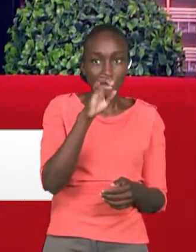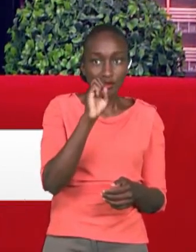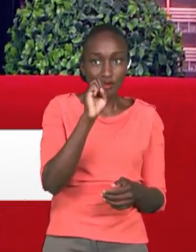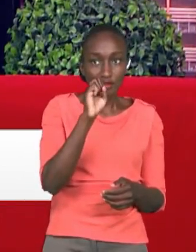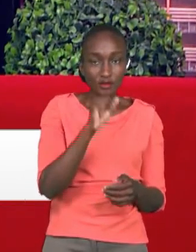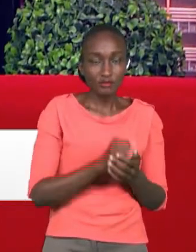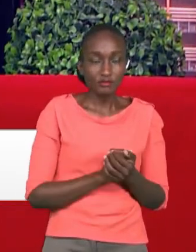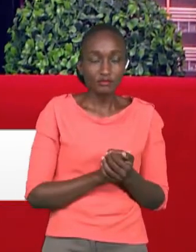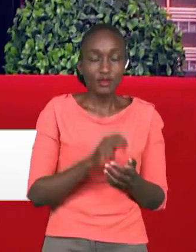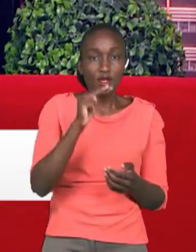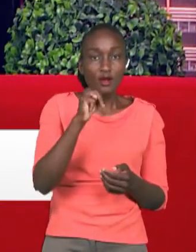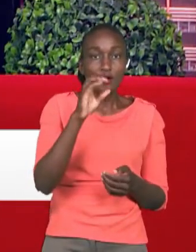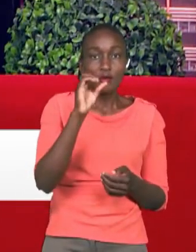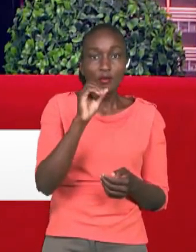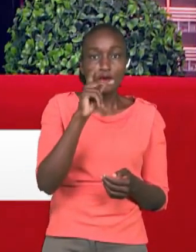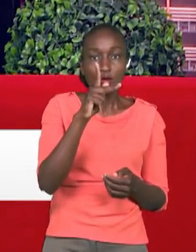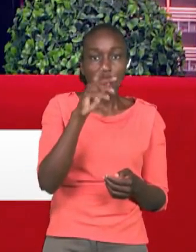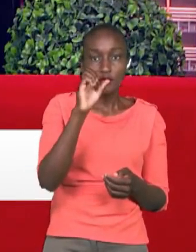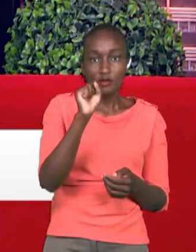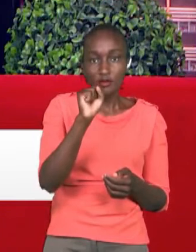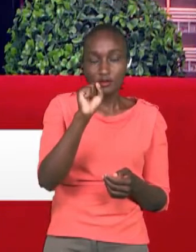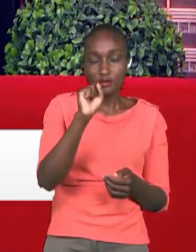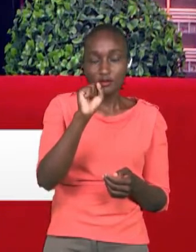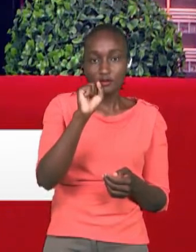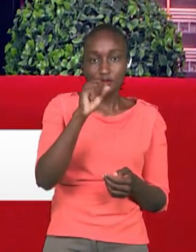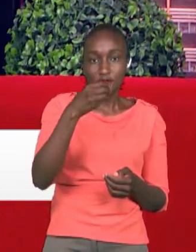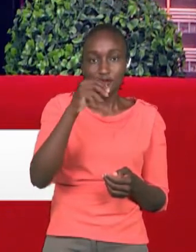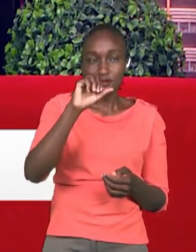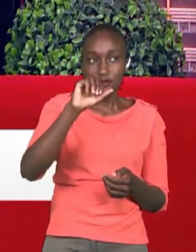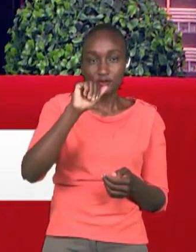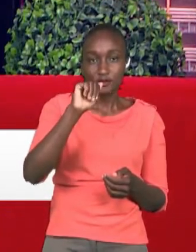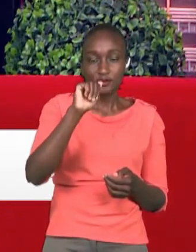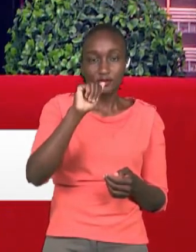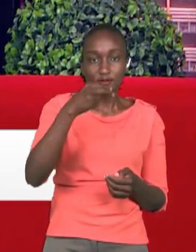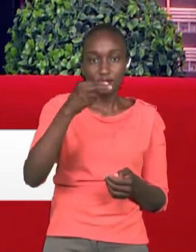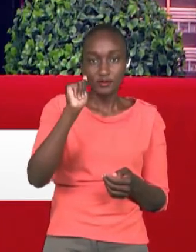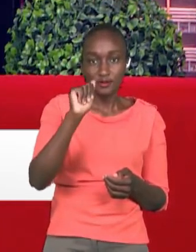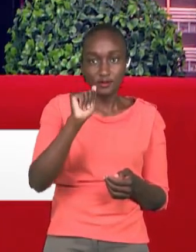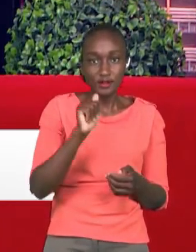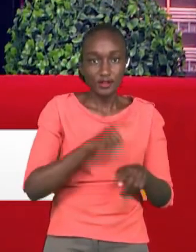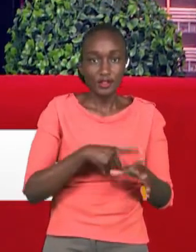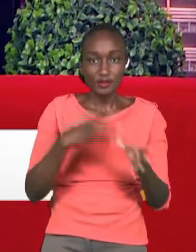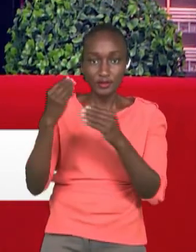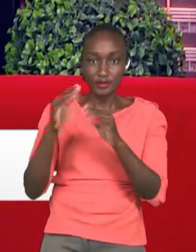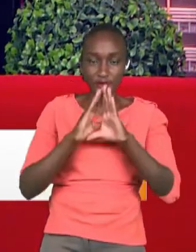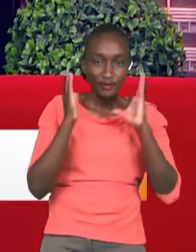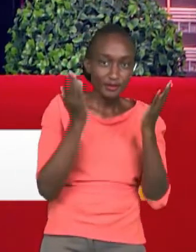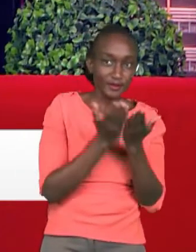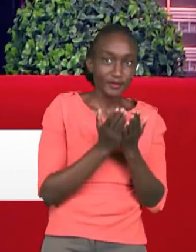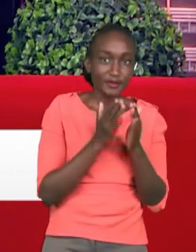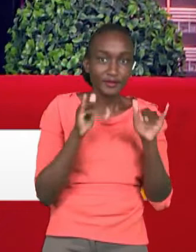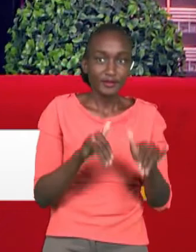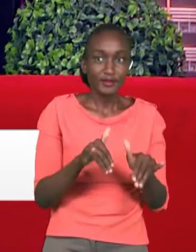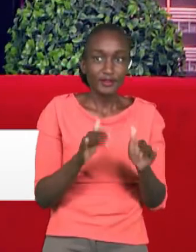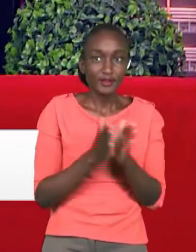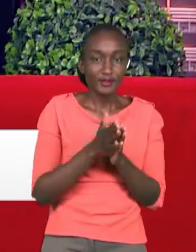means freedom. Moksha is freedom. Moksha means freedom from death and birth. Okay. When you leave the world, yep, you have to stay with the